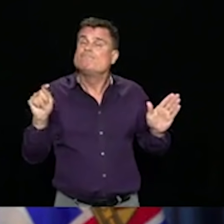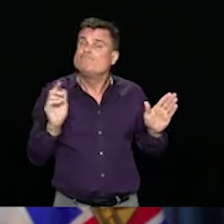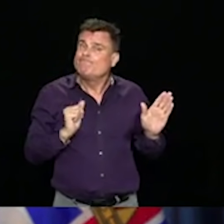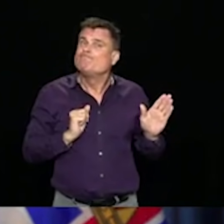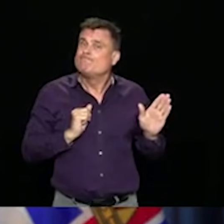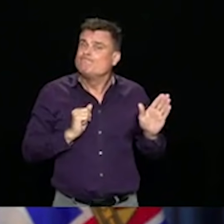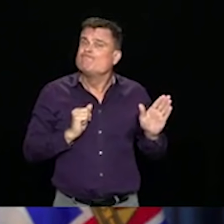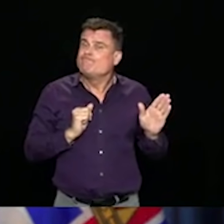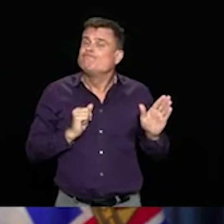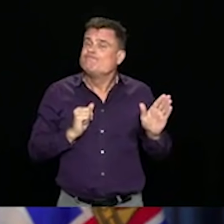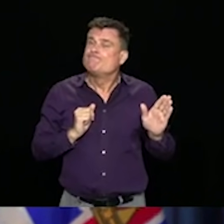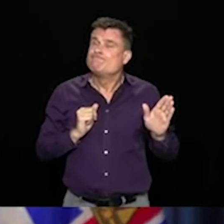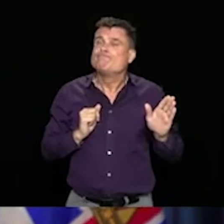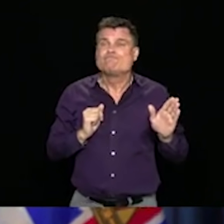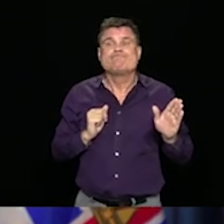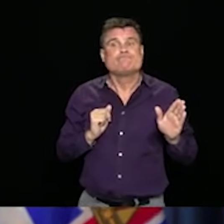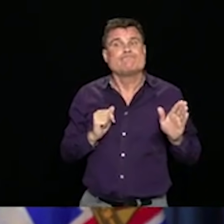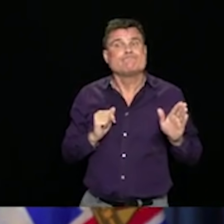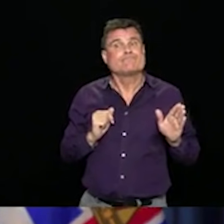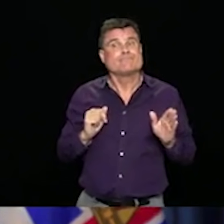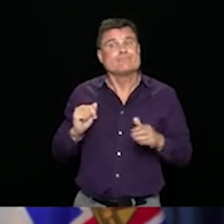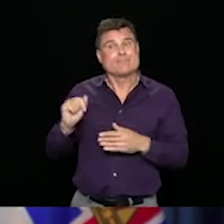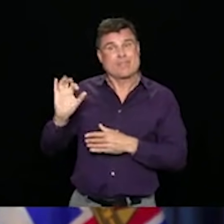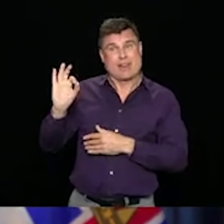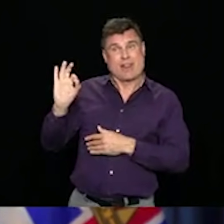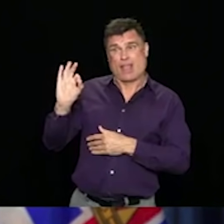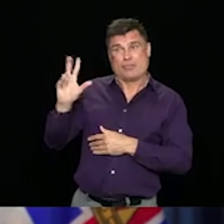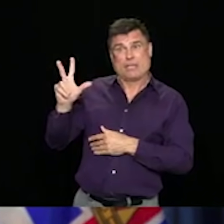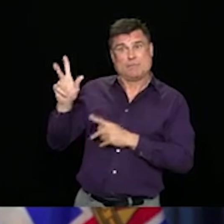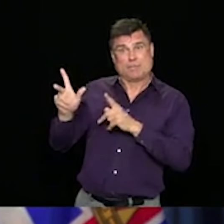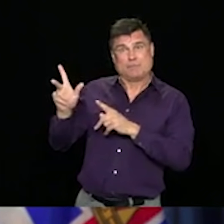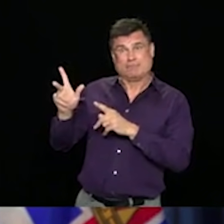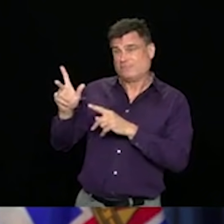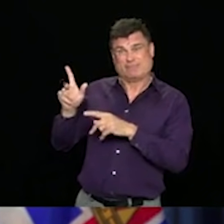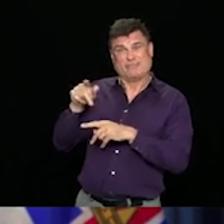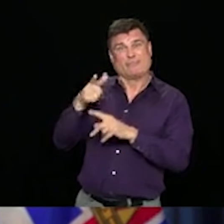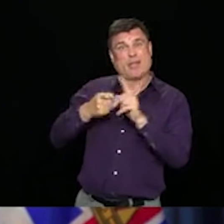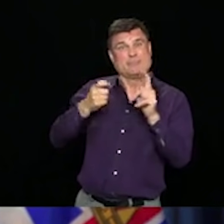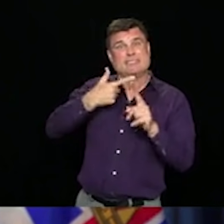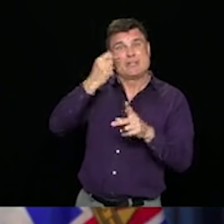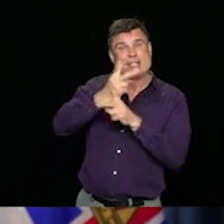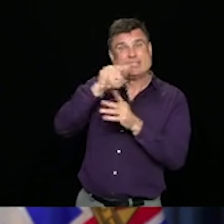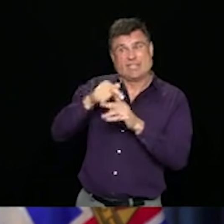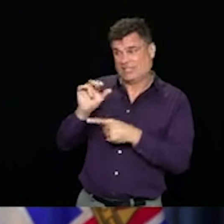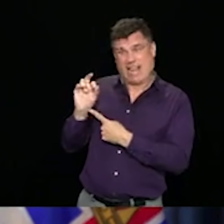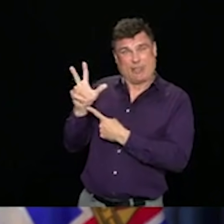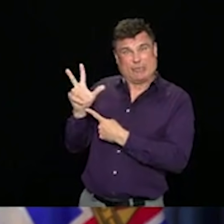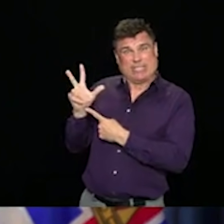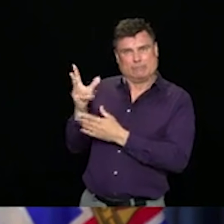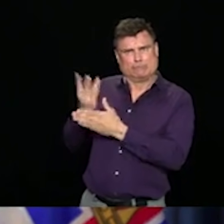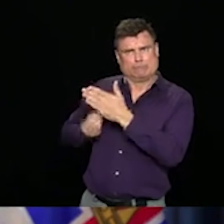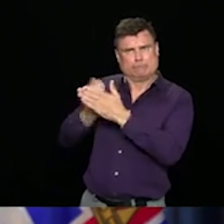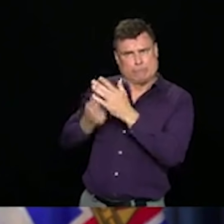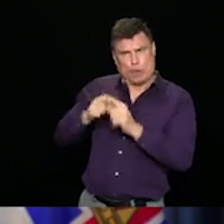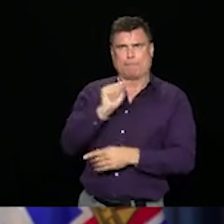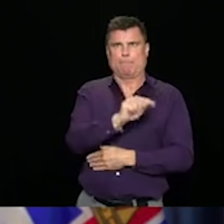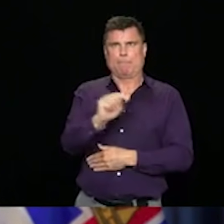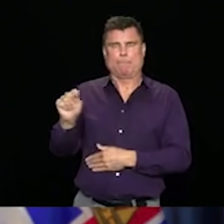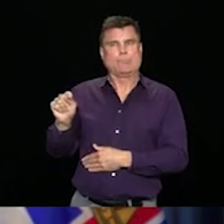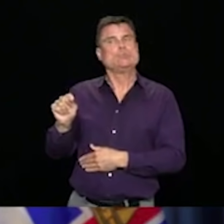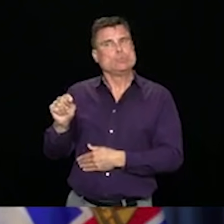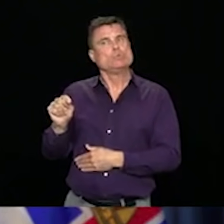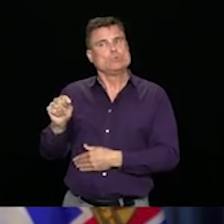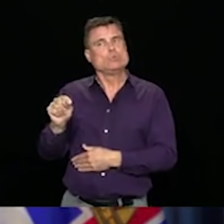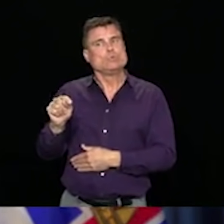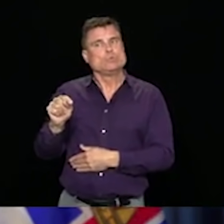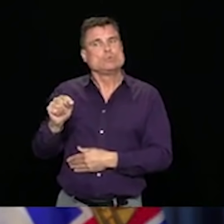saddened that we've lost 93 people, residents who live in long-term care. It is a blow to everyone, especially those who work